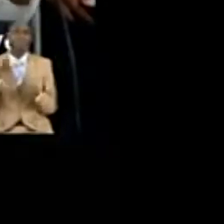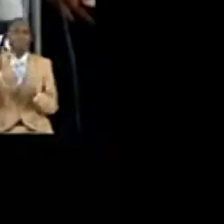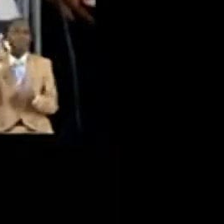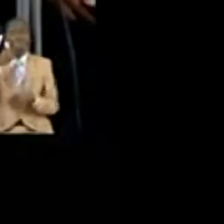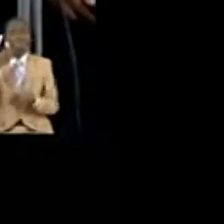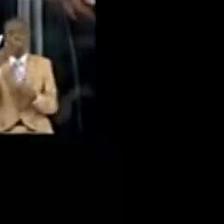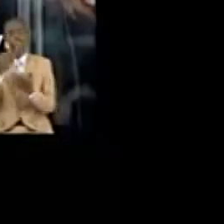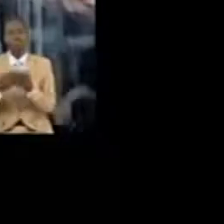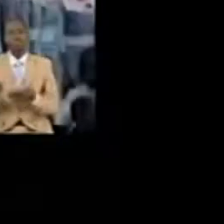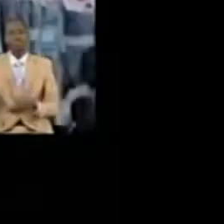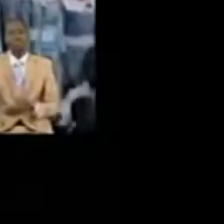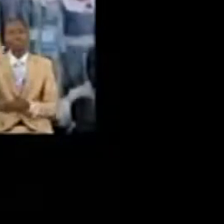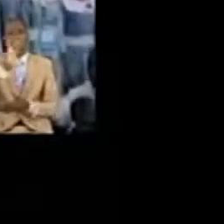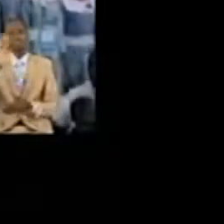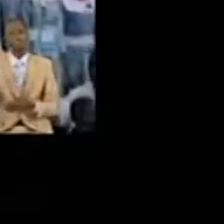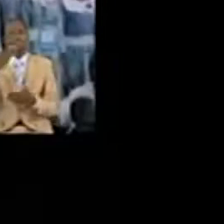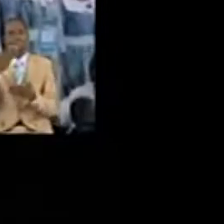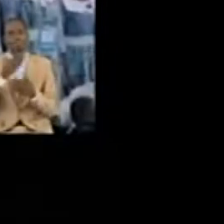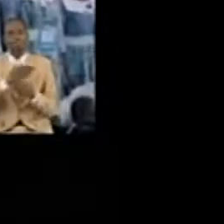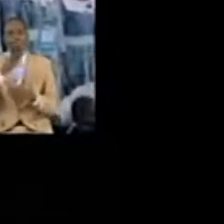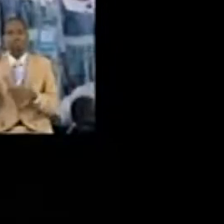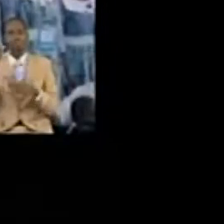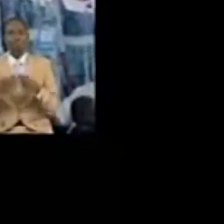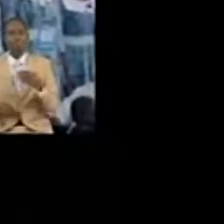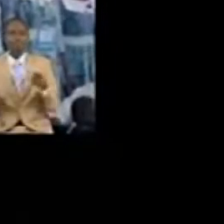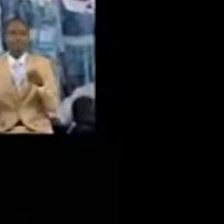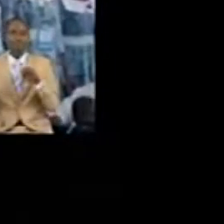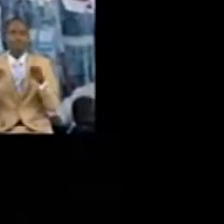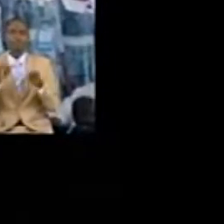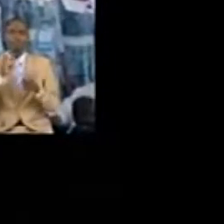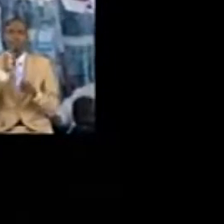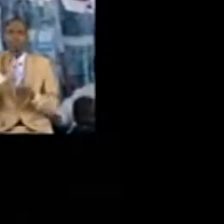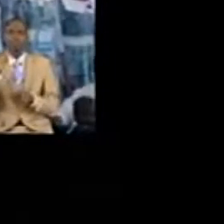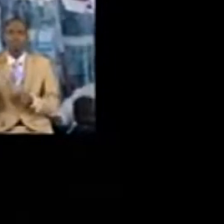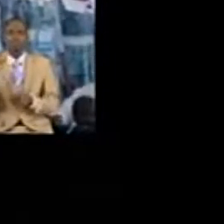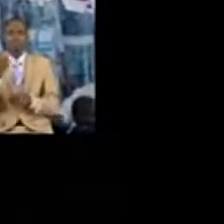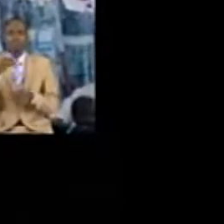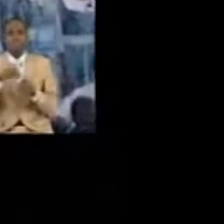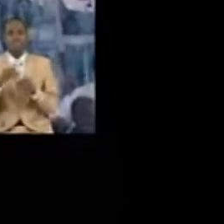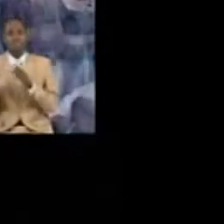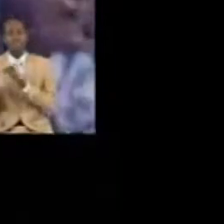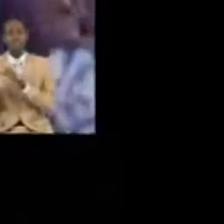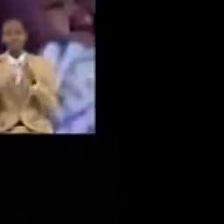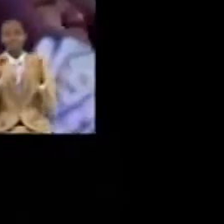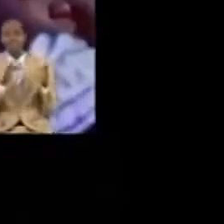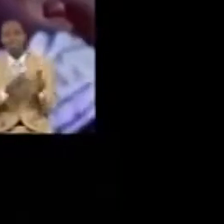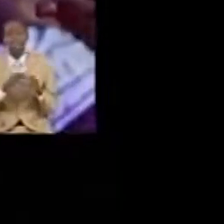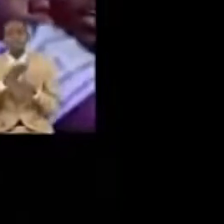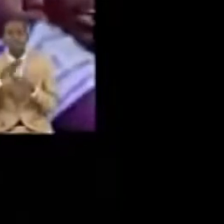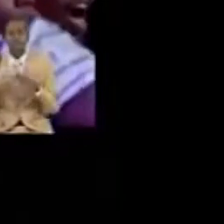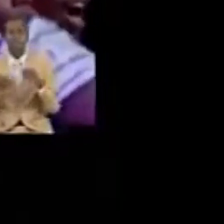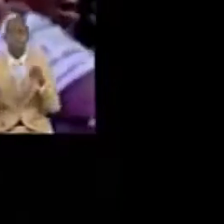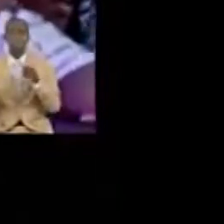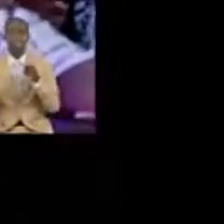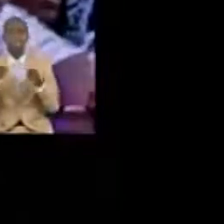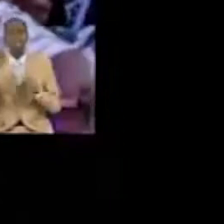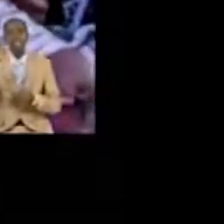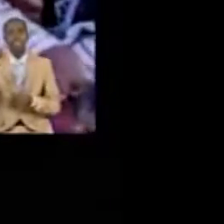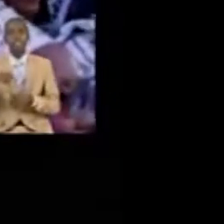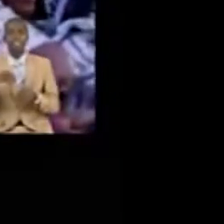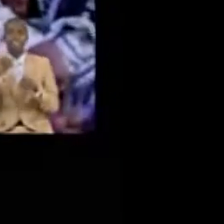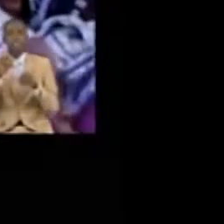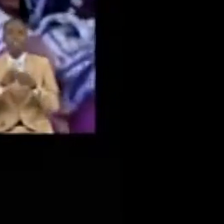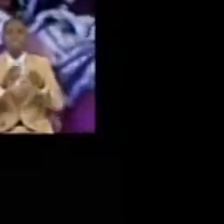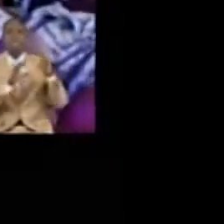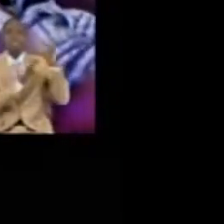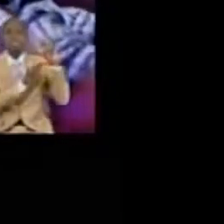goodbye. Complete dominion is only in Jesus. Complete dominion, yes,